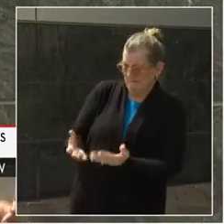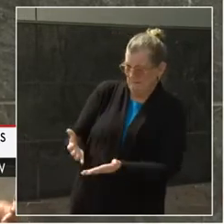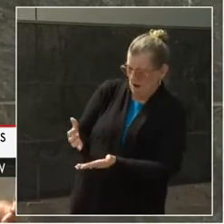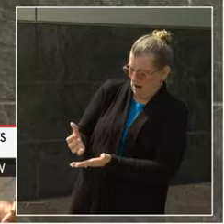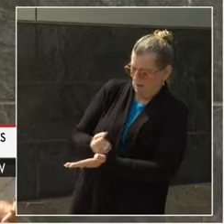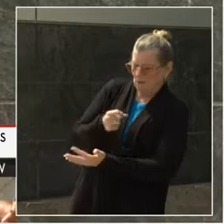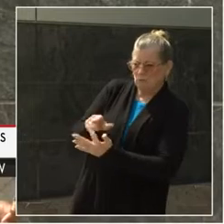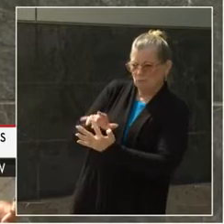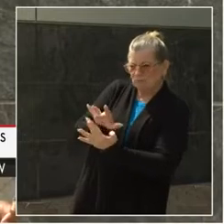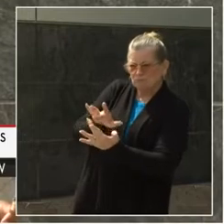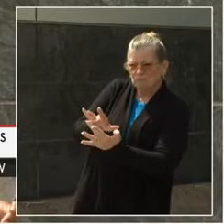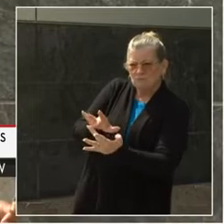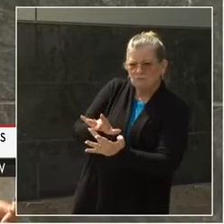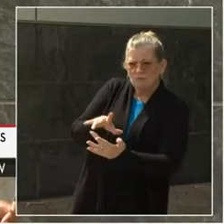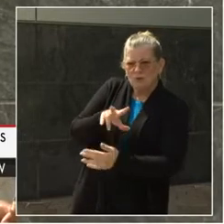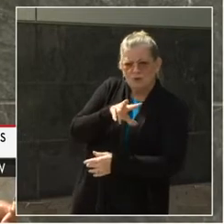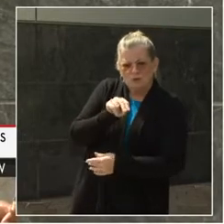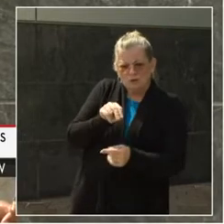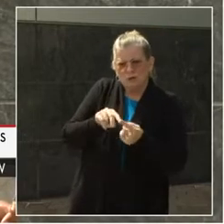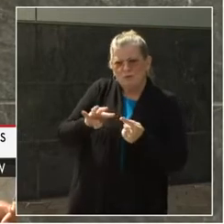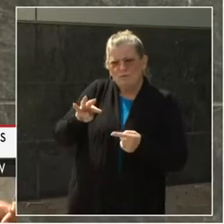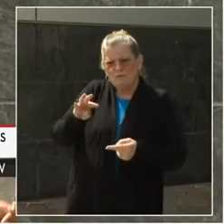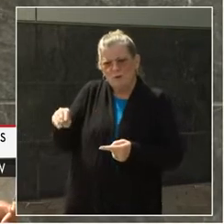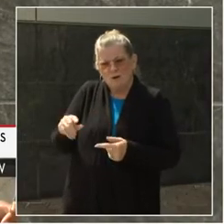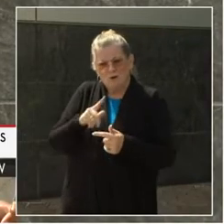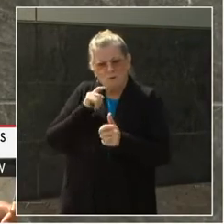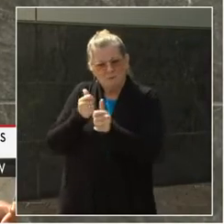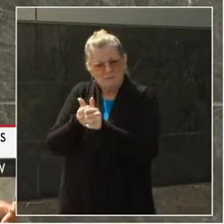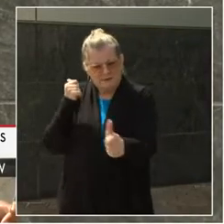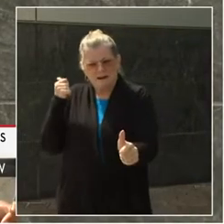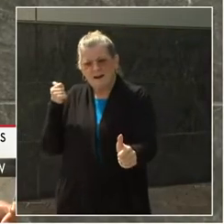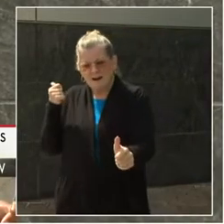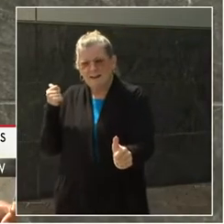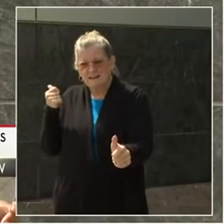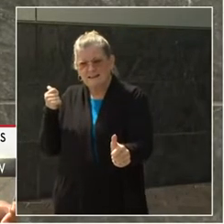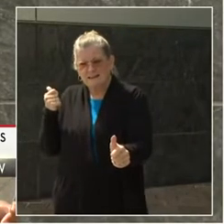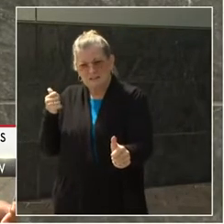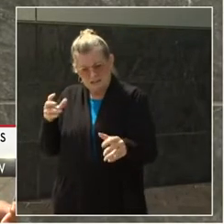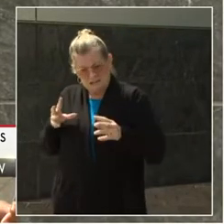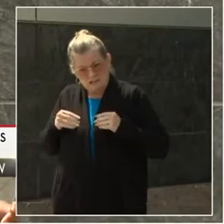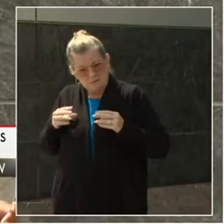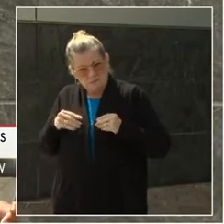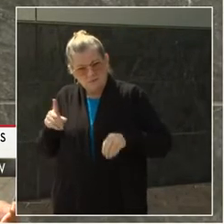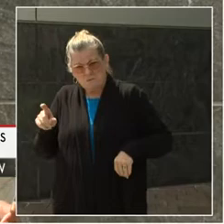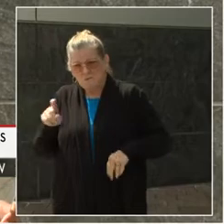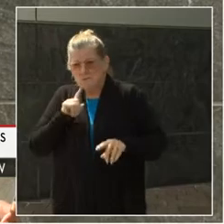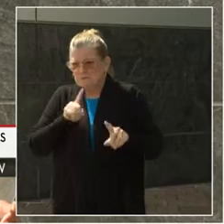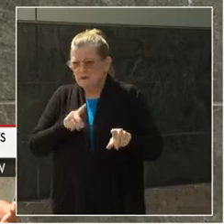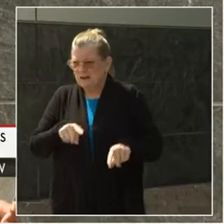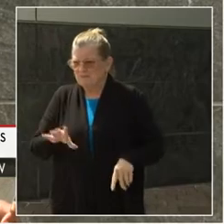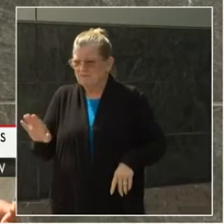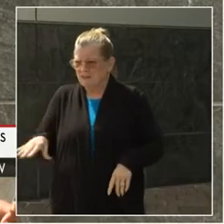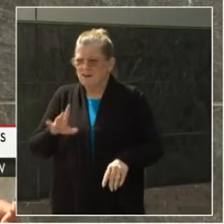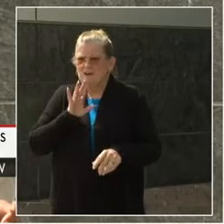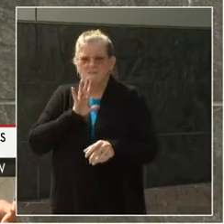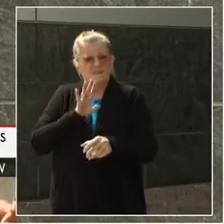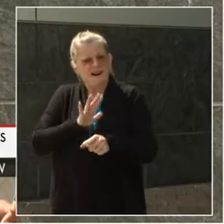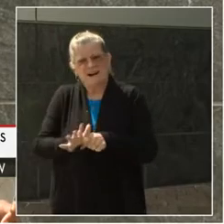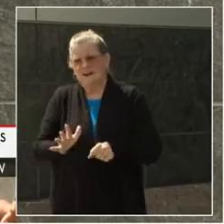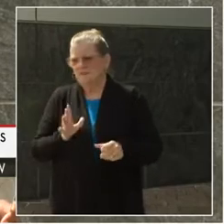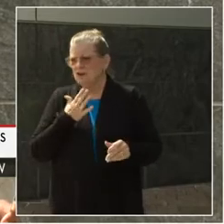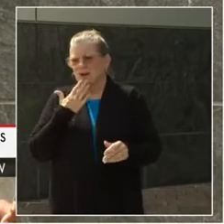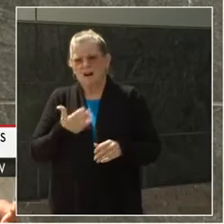36 to 40 weeks worth of education. So is that an acceptable response to sort of say, just learn virtually? You've never heard me say that.